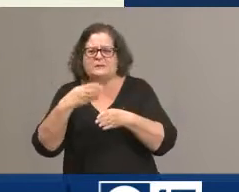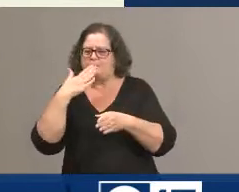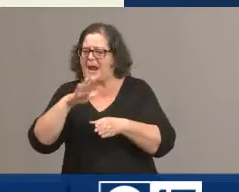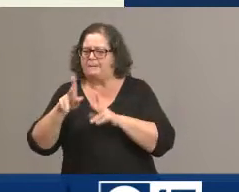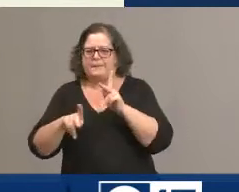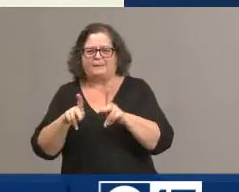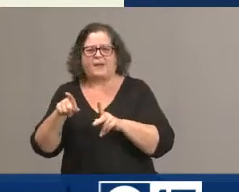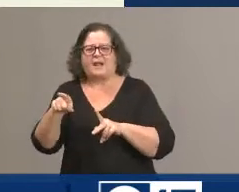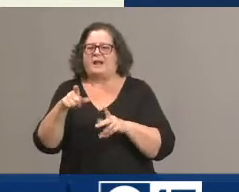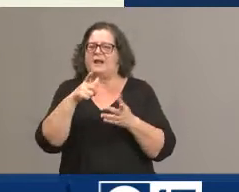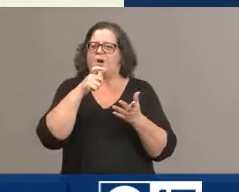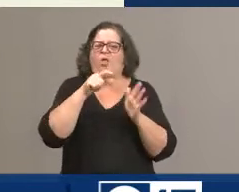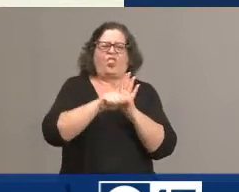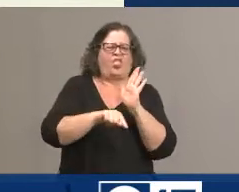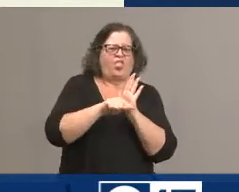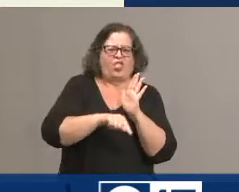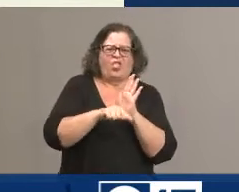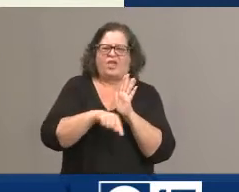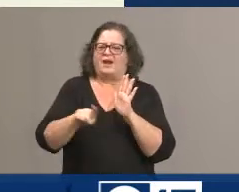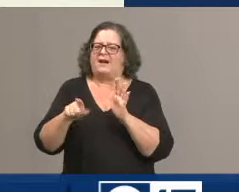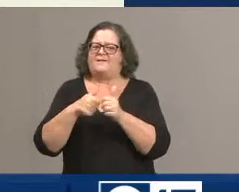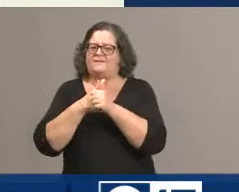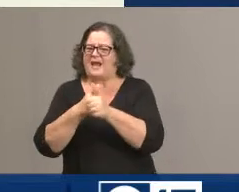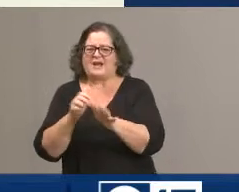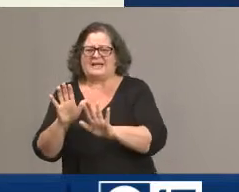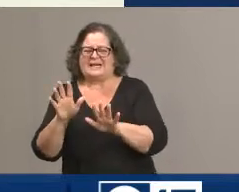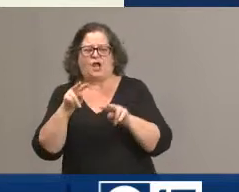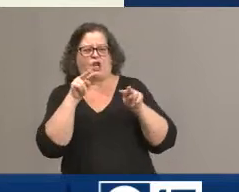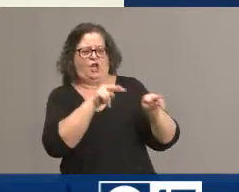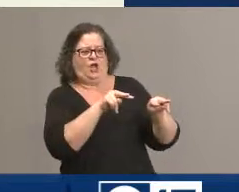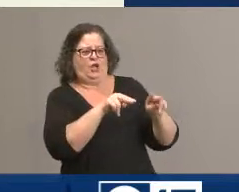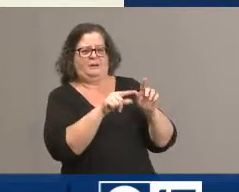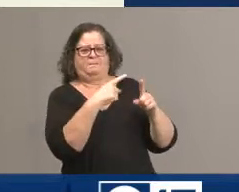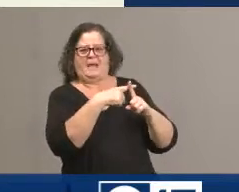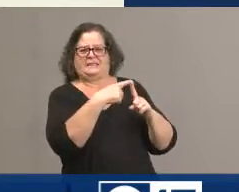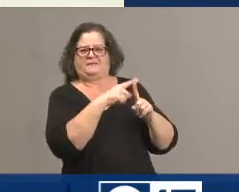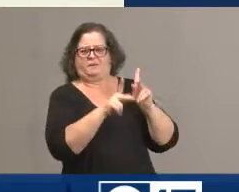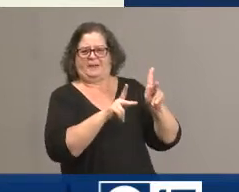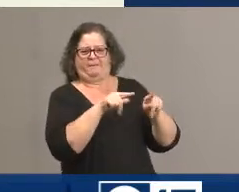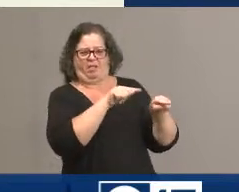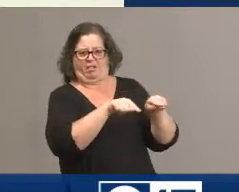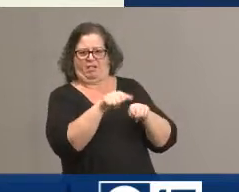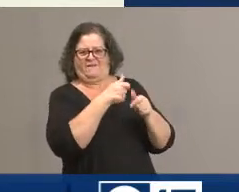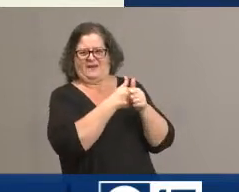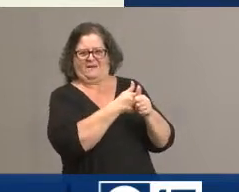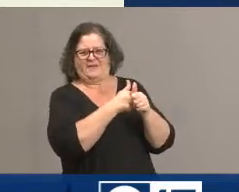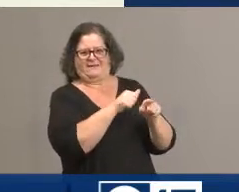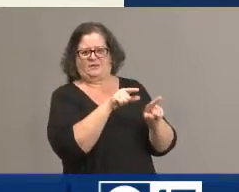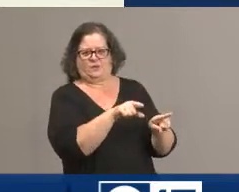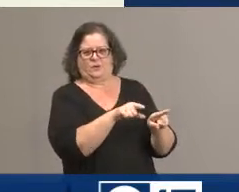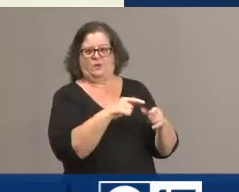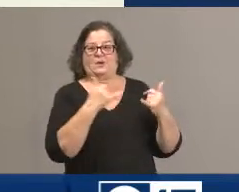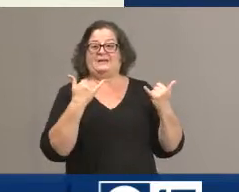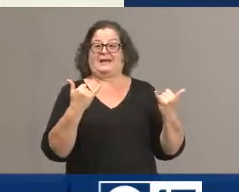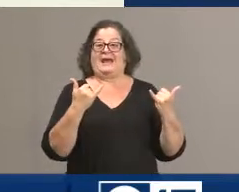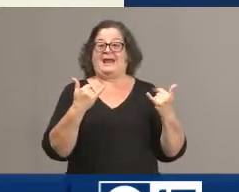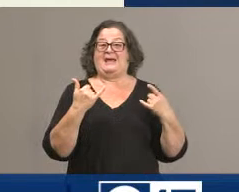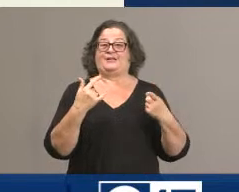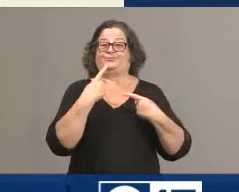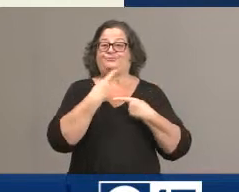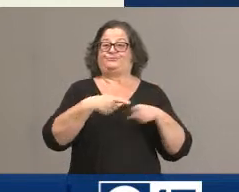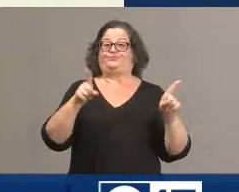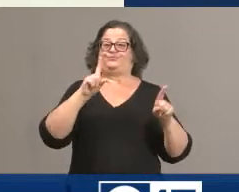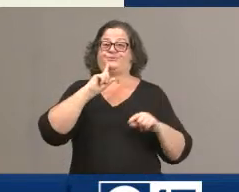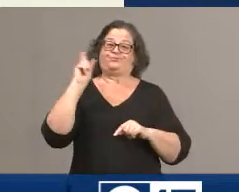rise. And you're acknowledging the problem today by saying you're putting a pause on this to get those numbers down. Should Arizonans take you